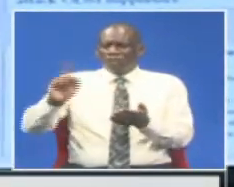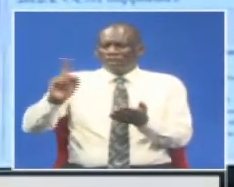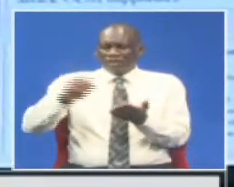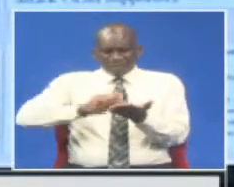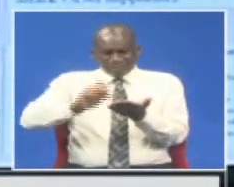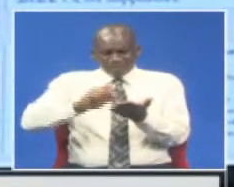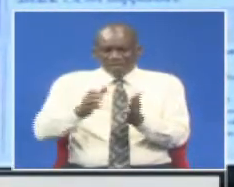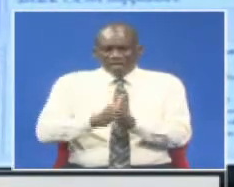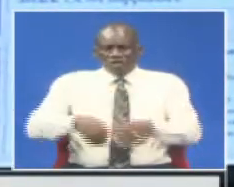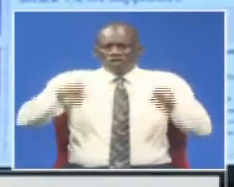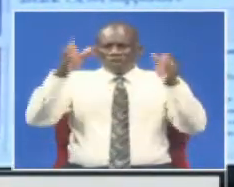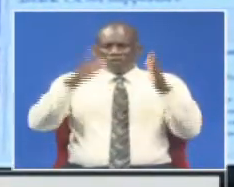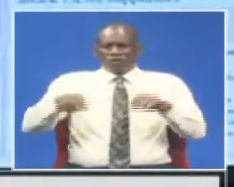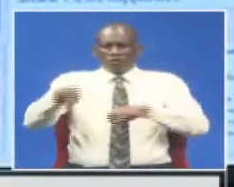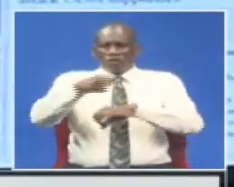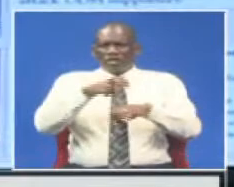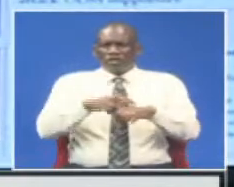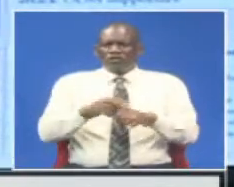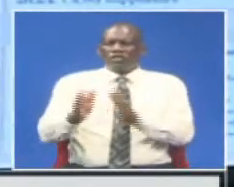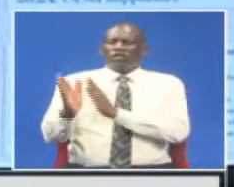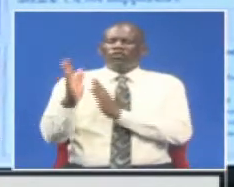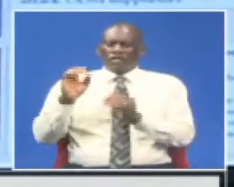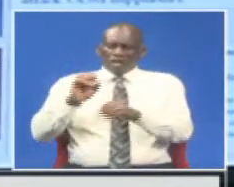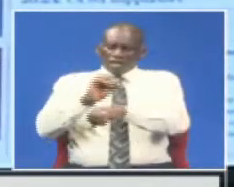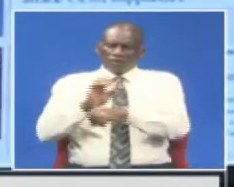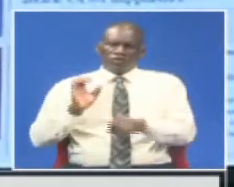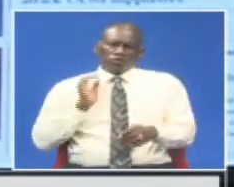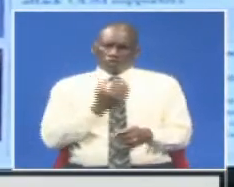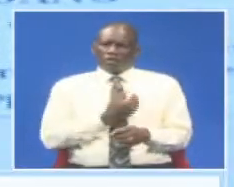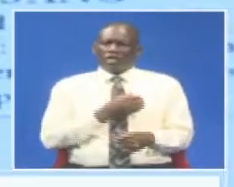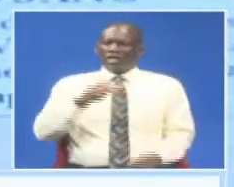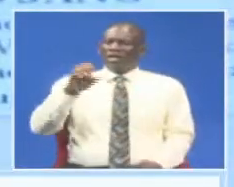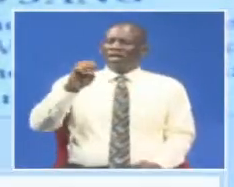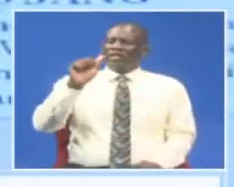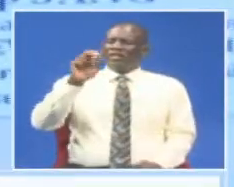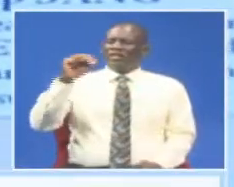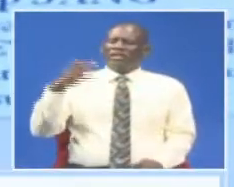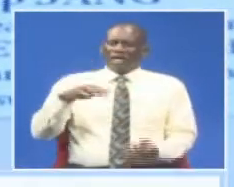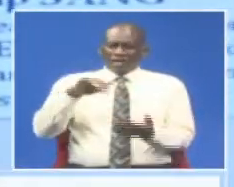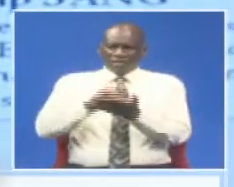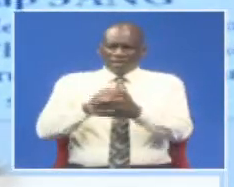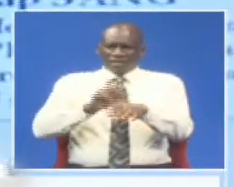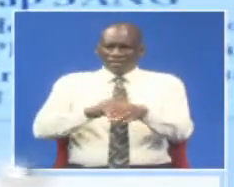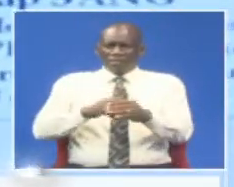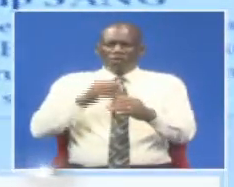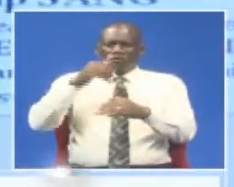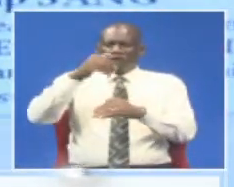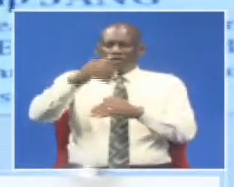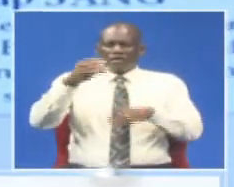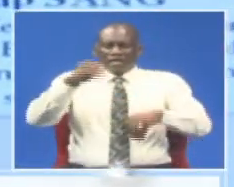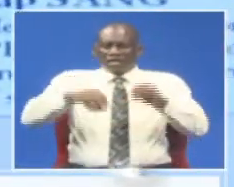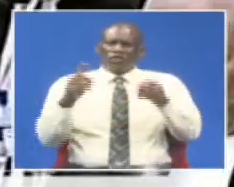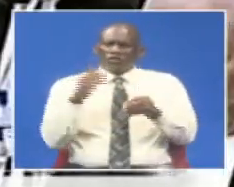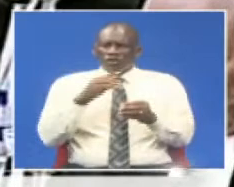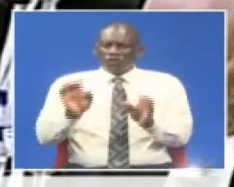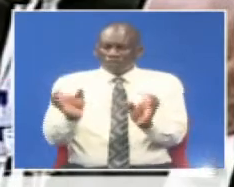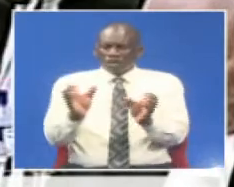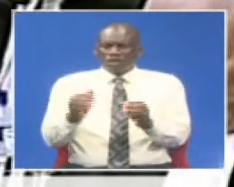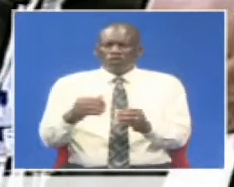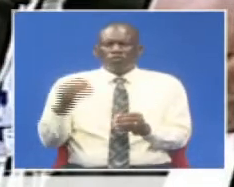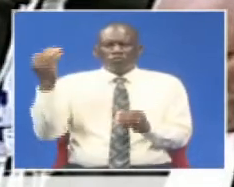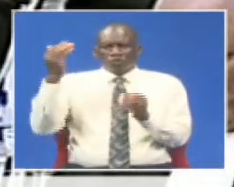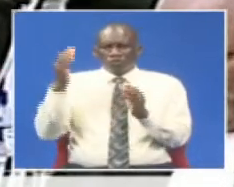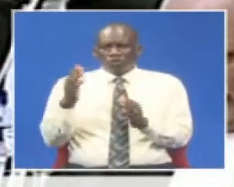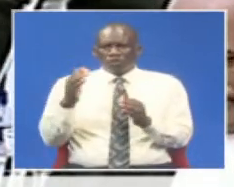the National Security Advisory Committee, Joshua Arap Sang, who at the time of the post-election violence was a radio presenter, and